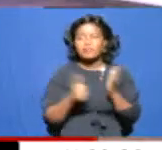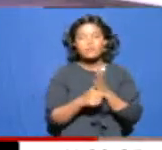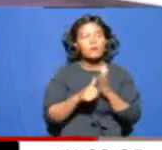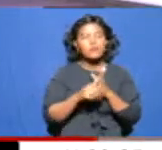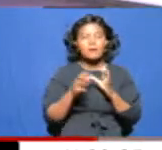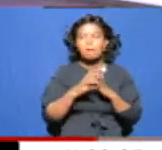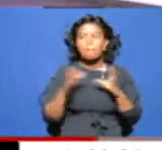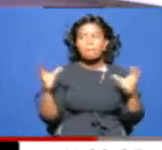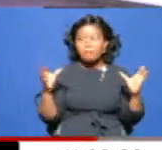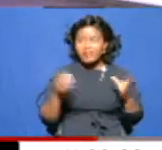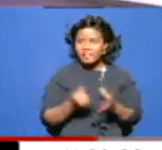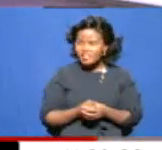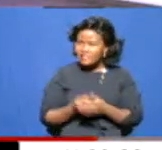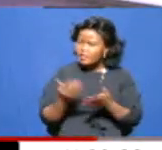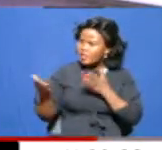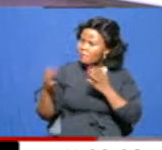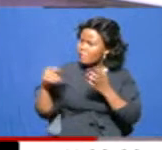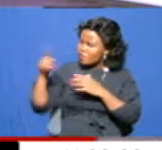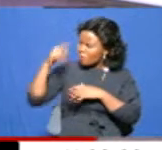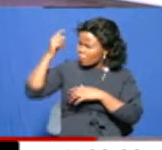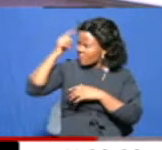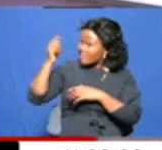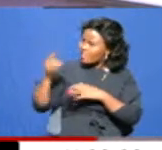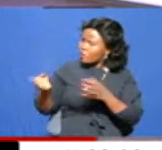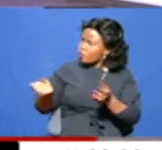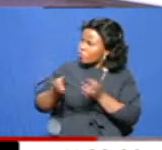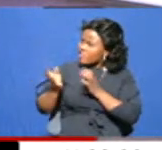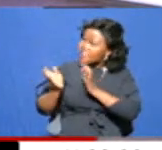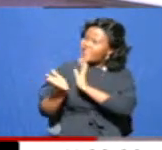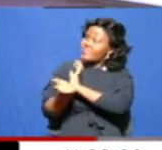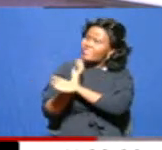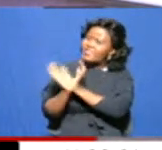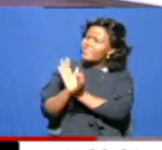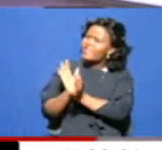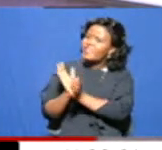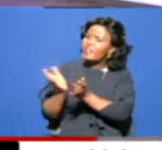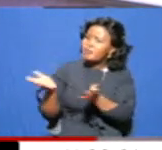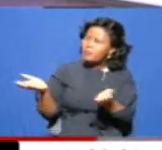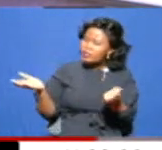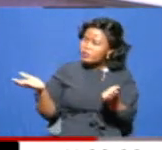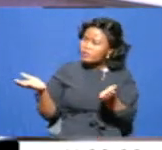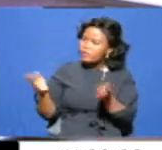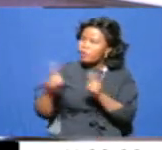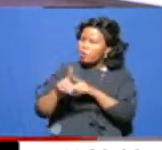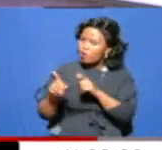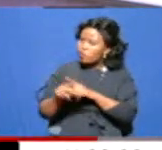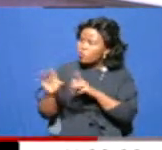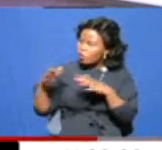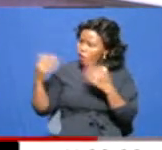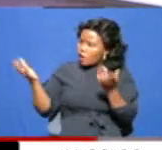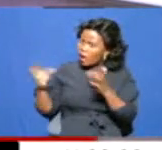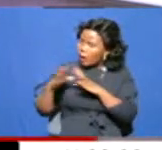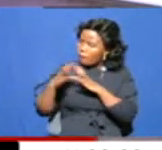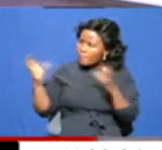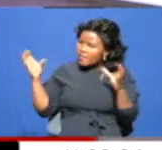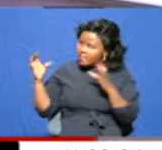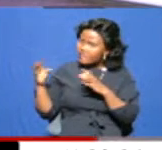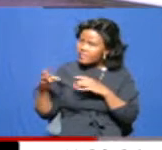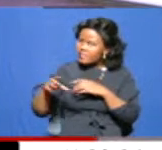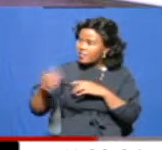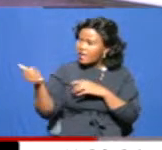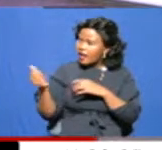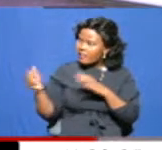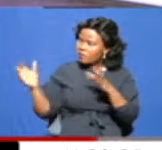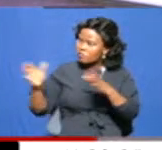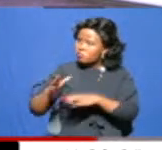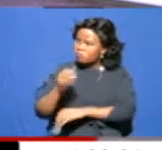that, do we really need stadiums? How big is Craven Cottage? Mm-hmm. How big is the Brighton? St. Mary's. Yes, so